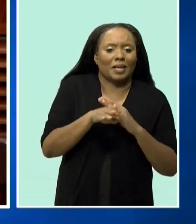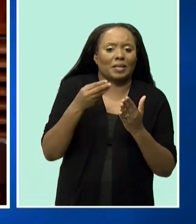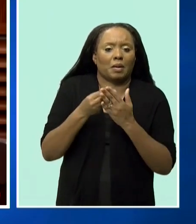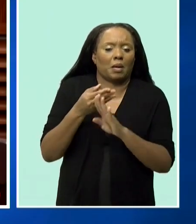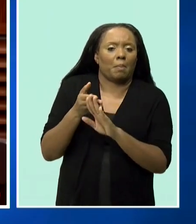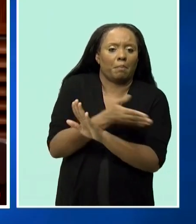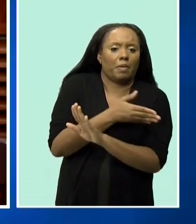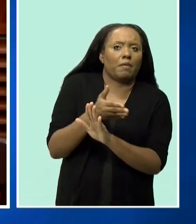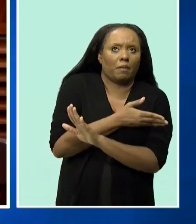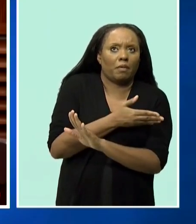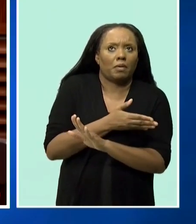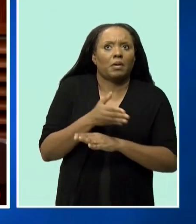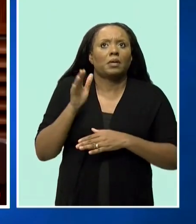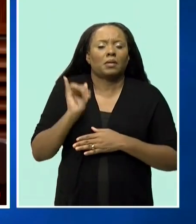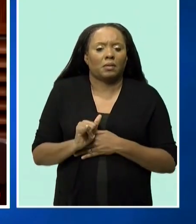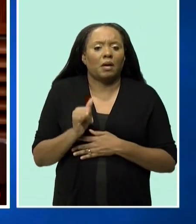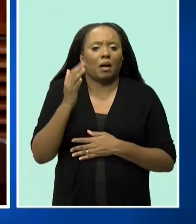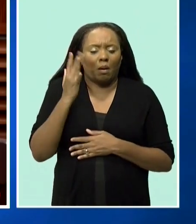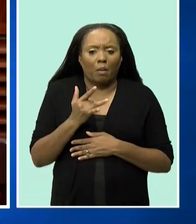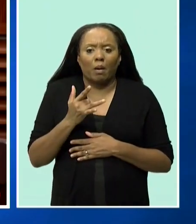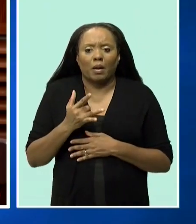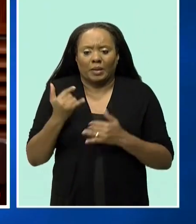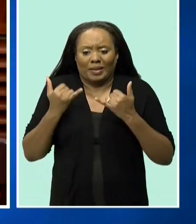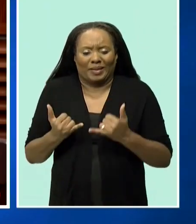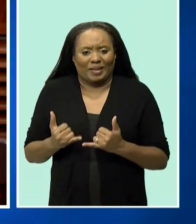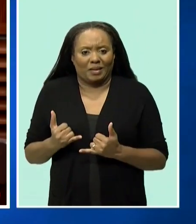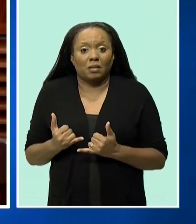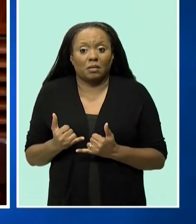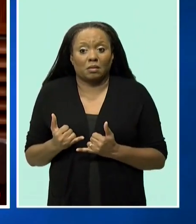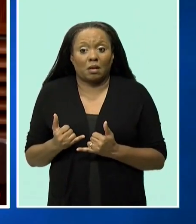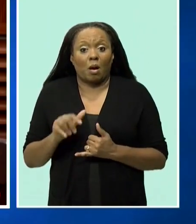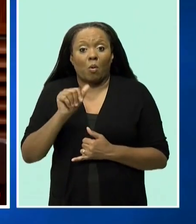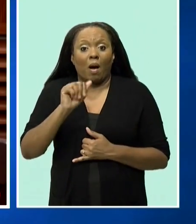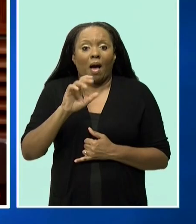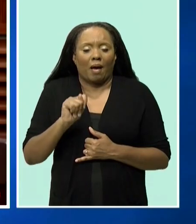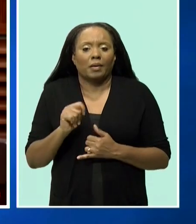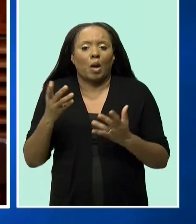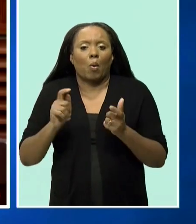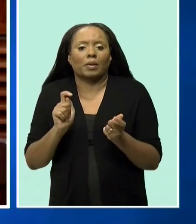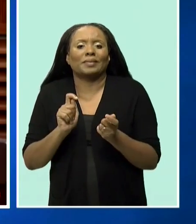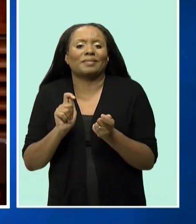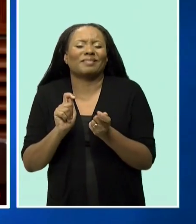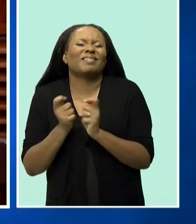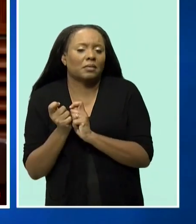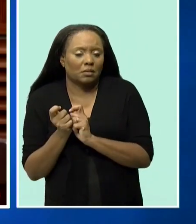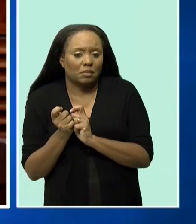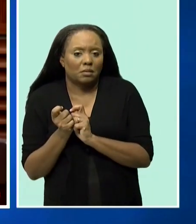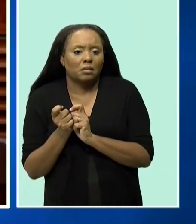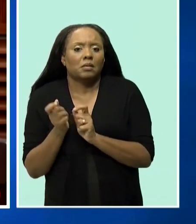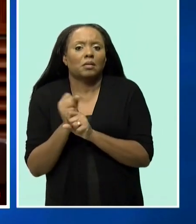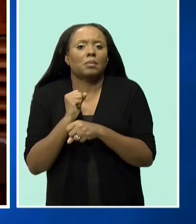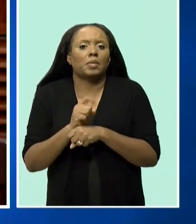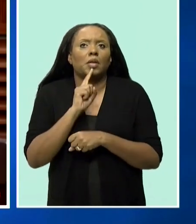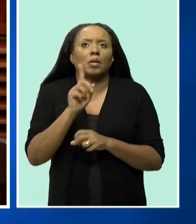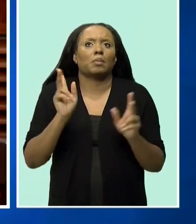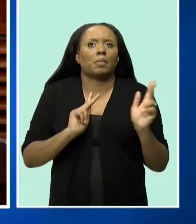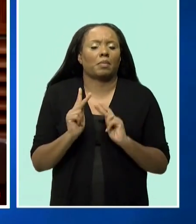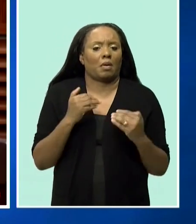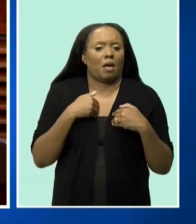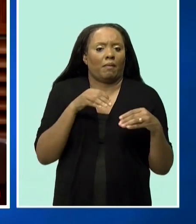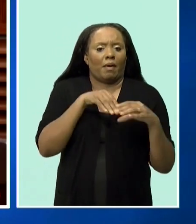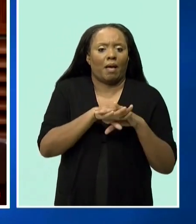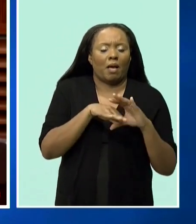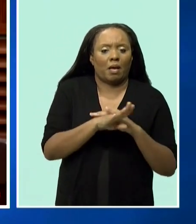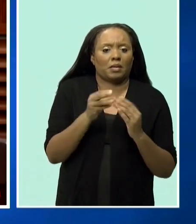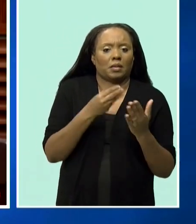That, Mr. President, is what I'm saying is the reactive approach that we are seeking in the context of this amendment to be